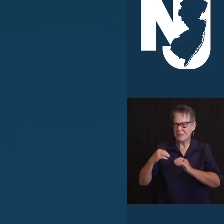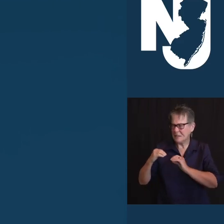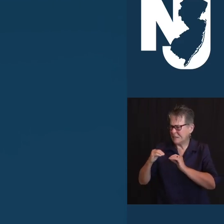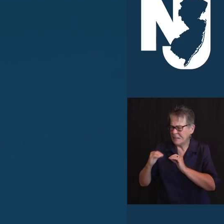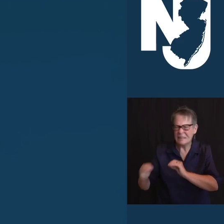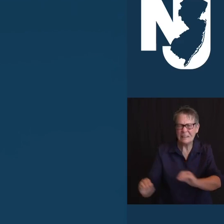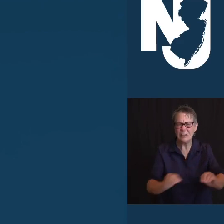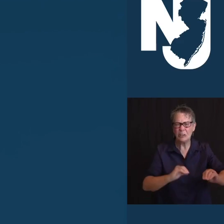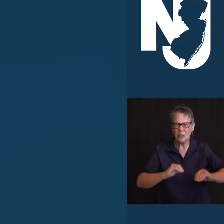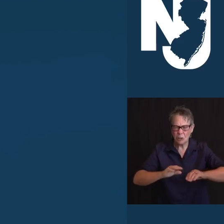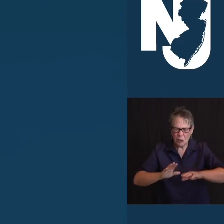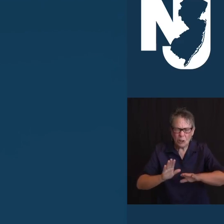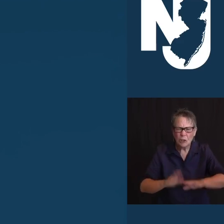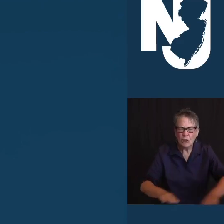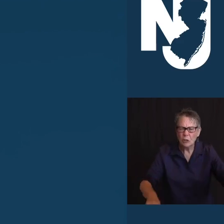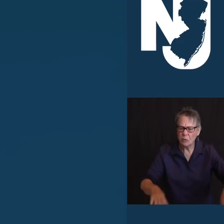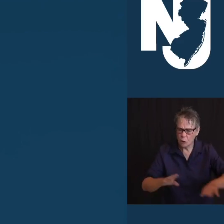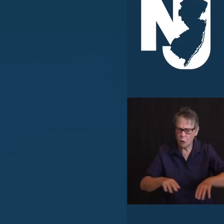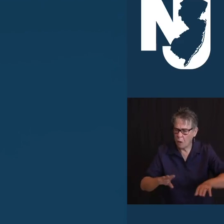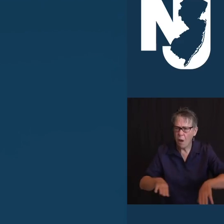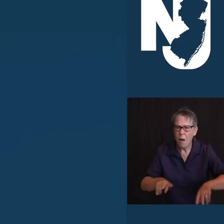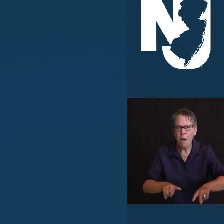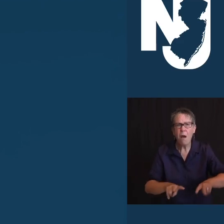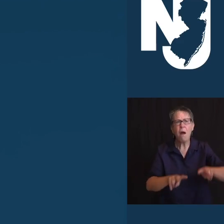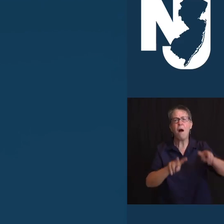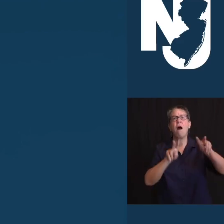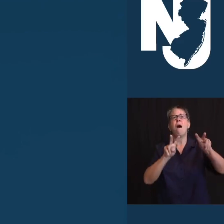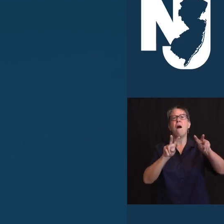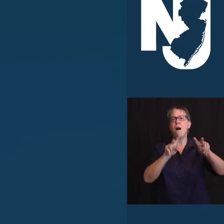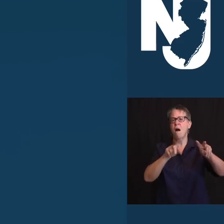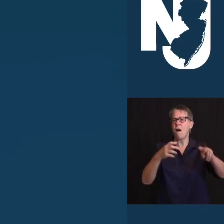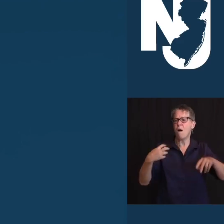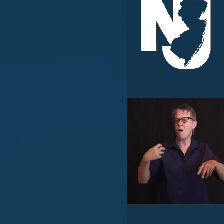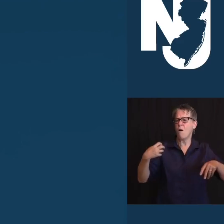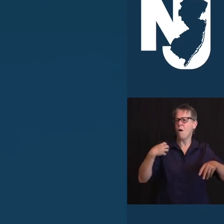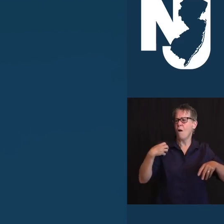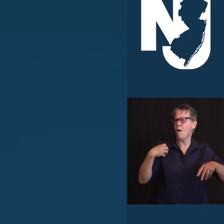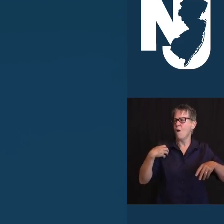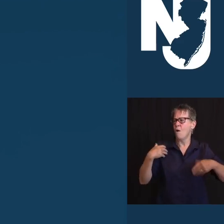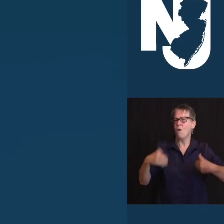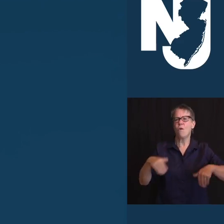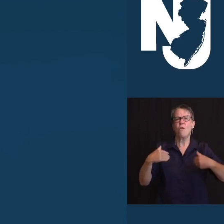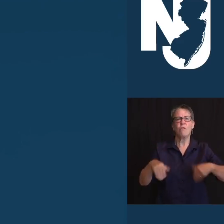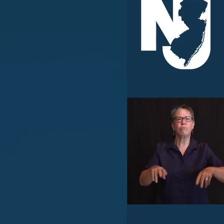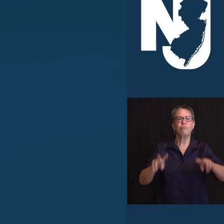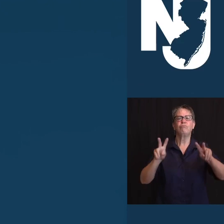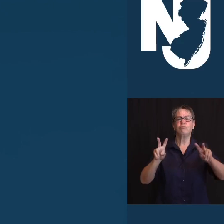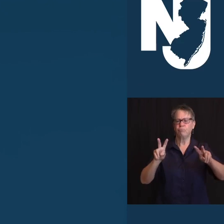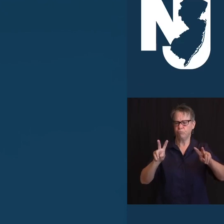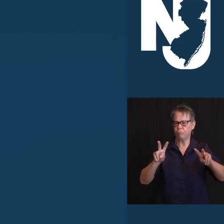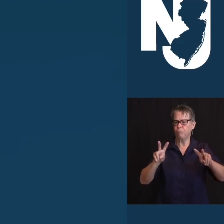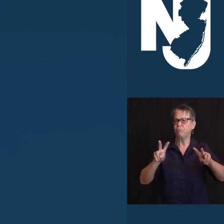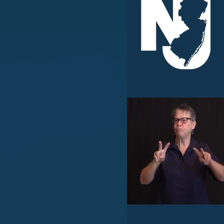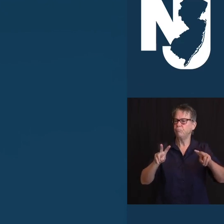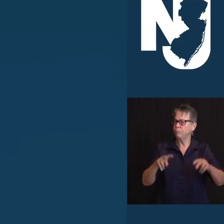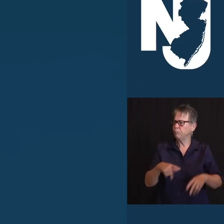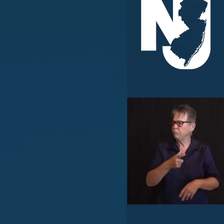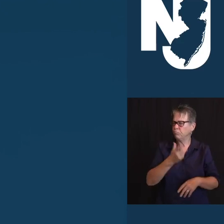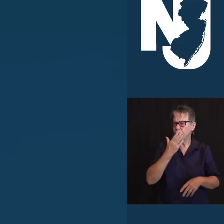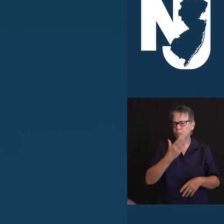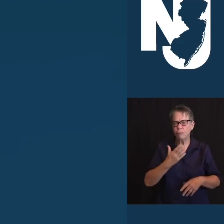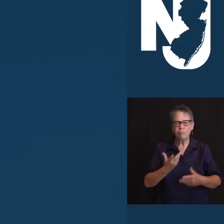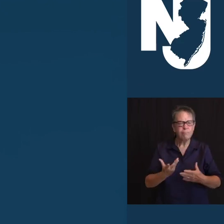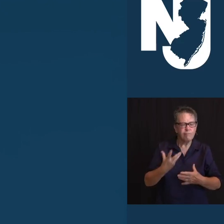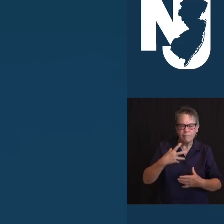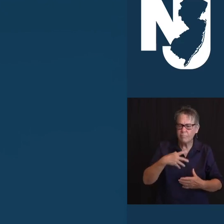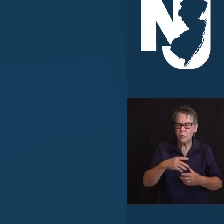path mantra stayed with them. And they used that throughout their entire lives and continue to use that as we sit here today. So